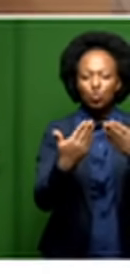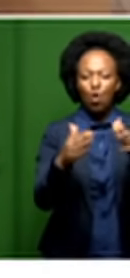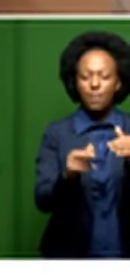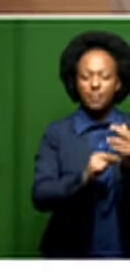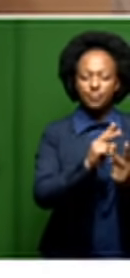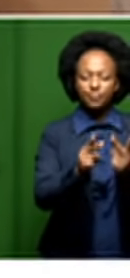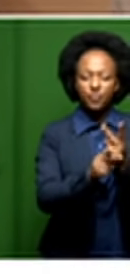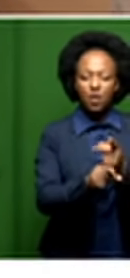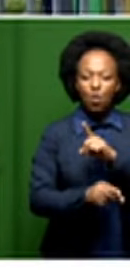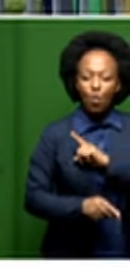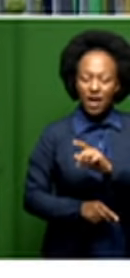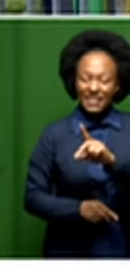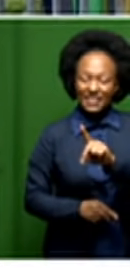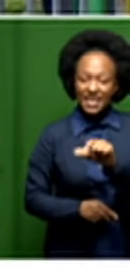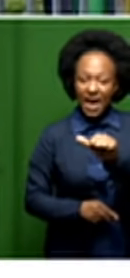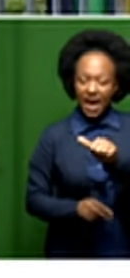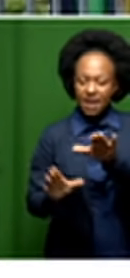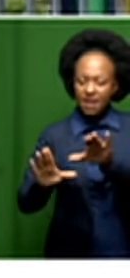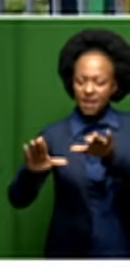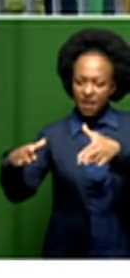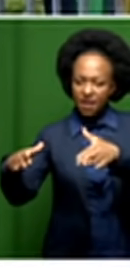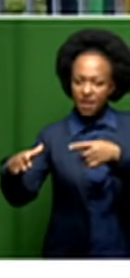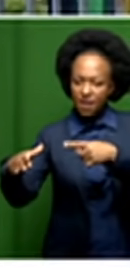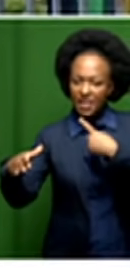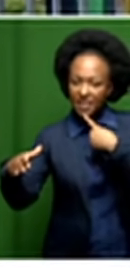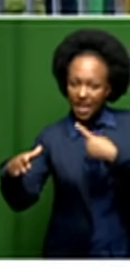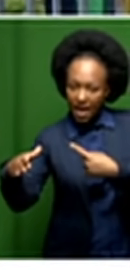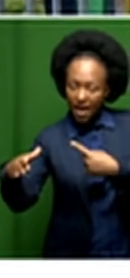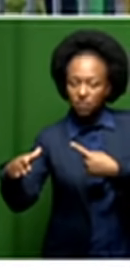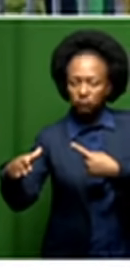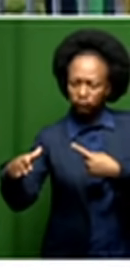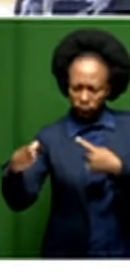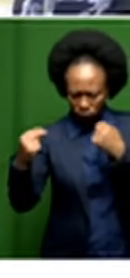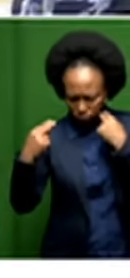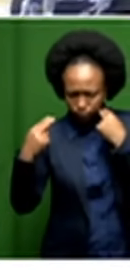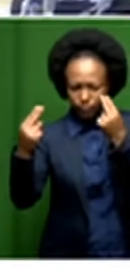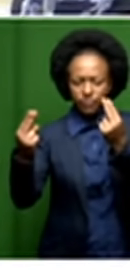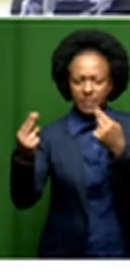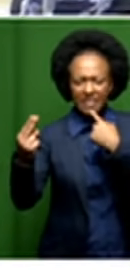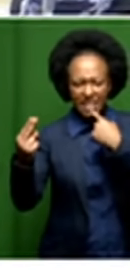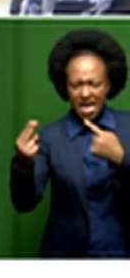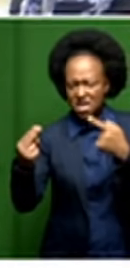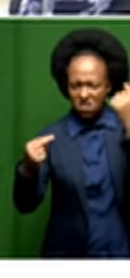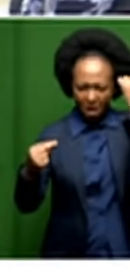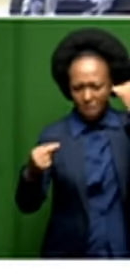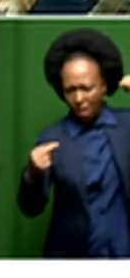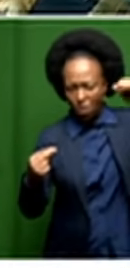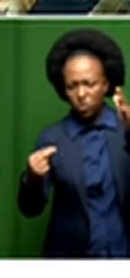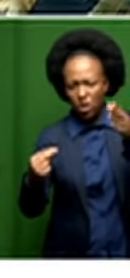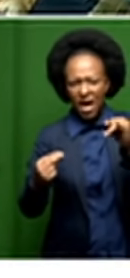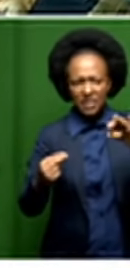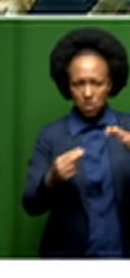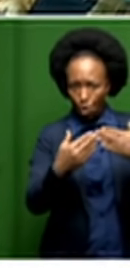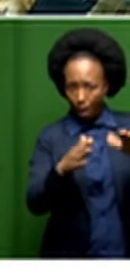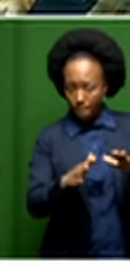with the DA now saying and firmly putting their foot on the ground and saying that they're going to oppose this, the IEC decision